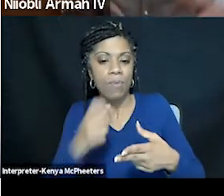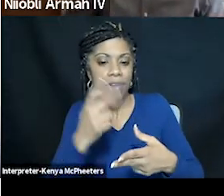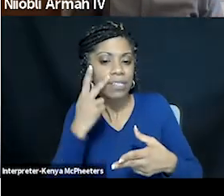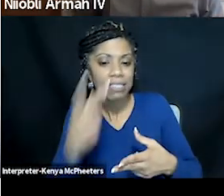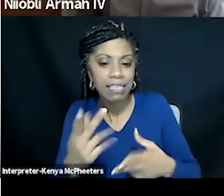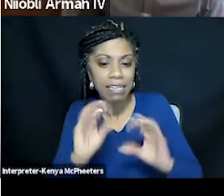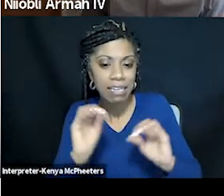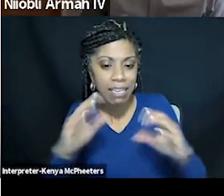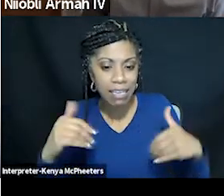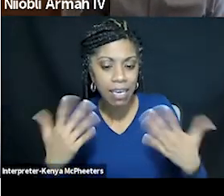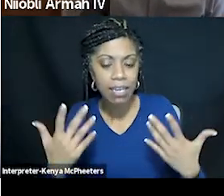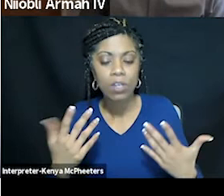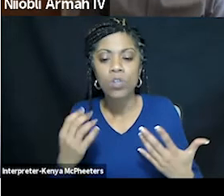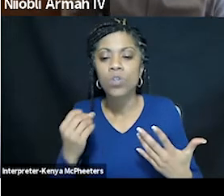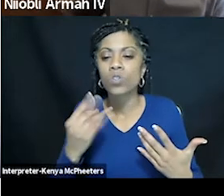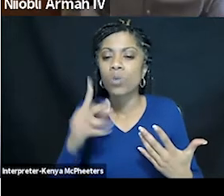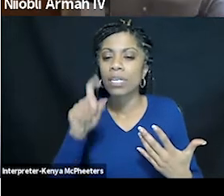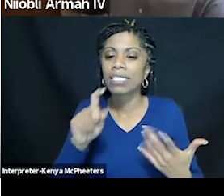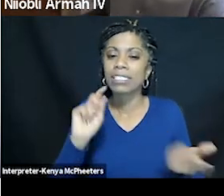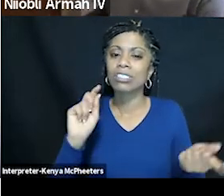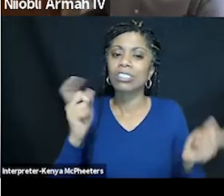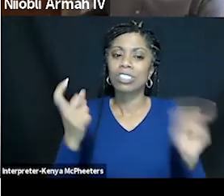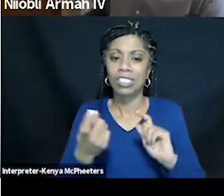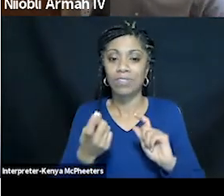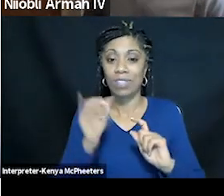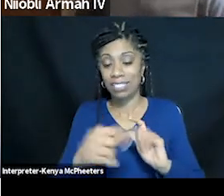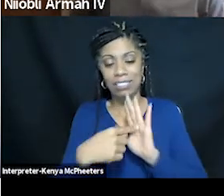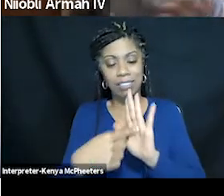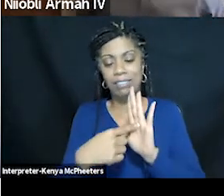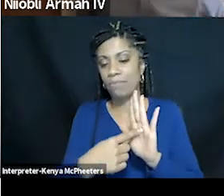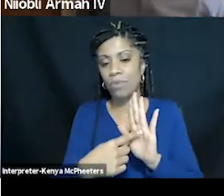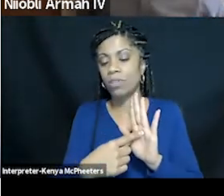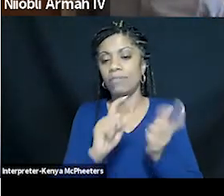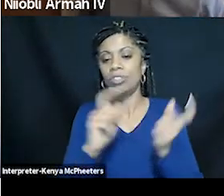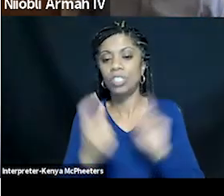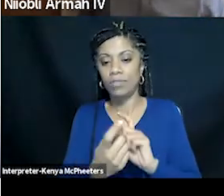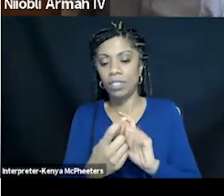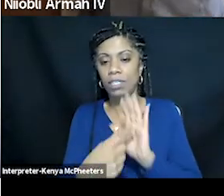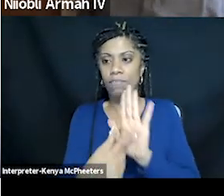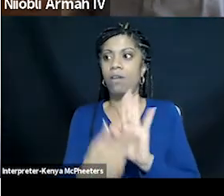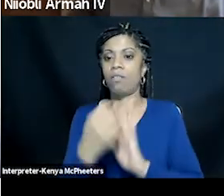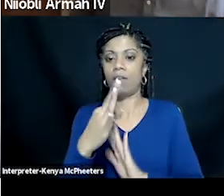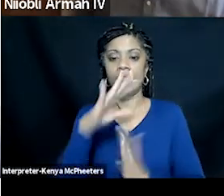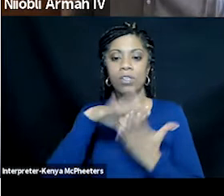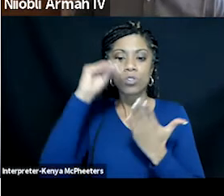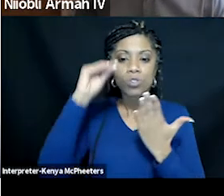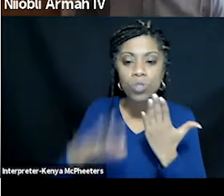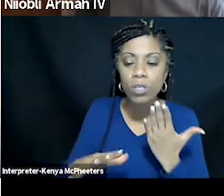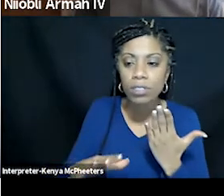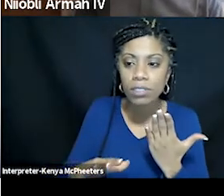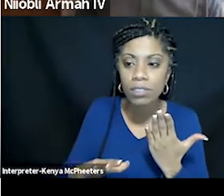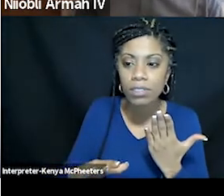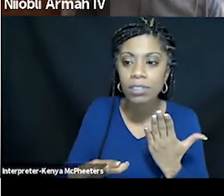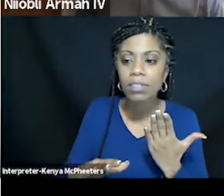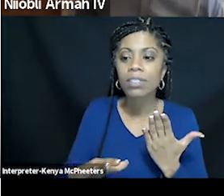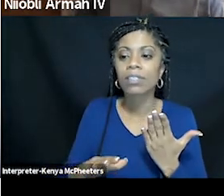be agents of change and shifting mental models that help us get to racial equity that's more fully realized. But Samia, you definitely jump in